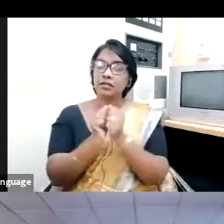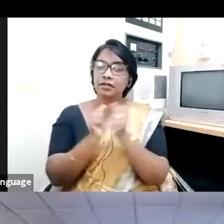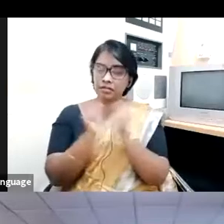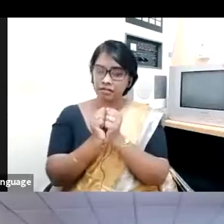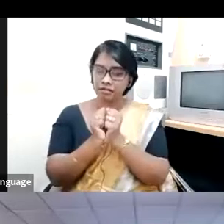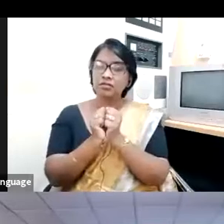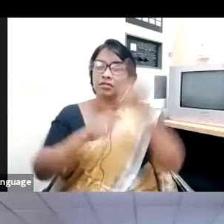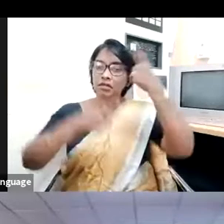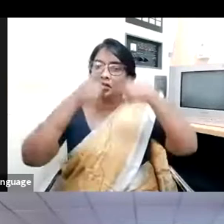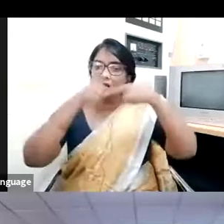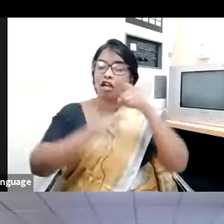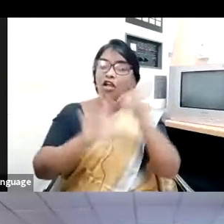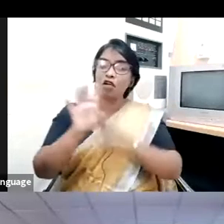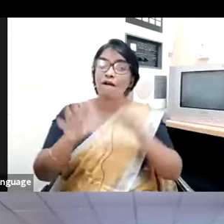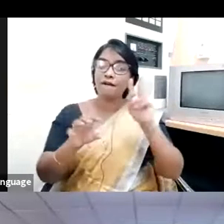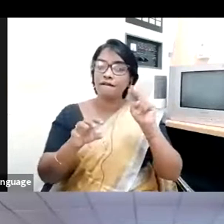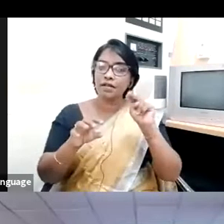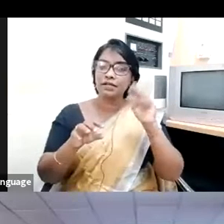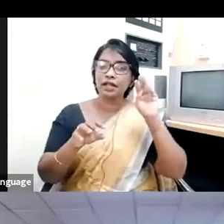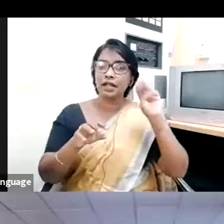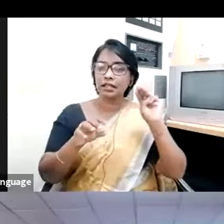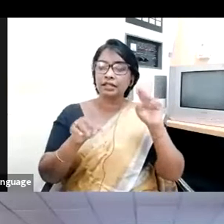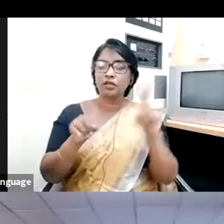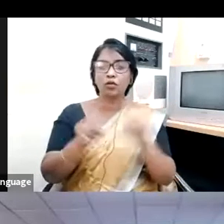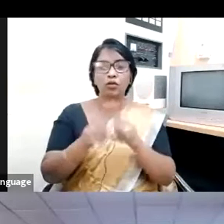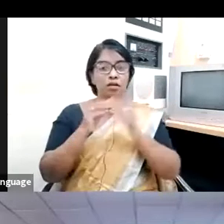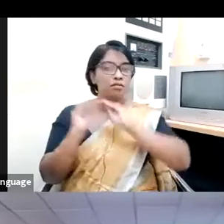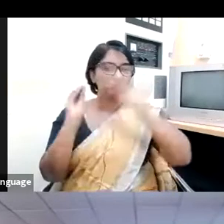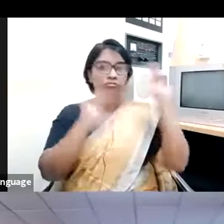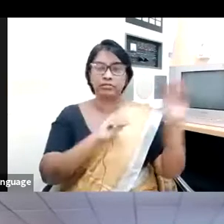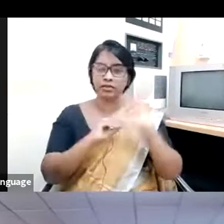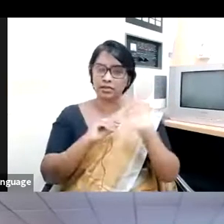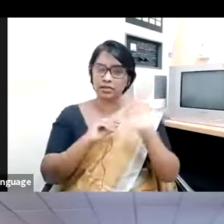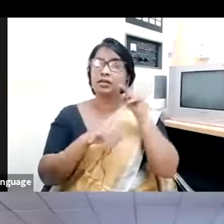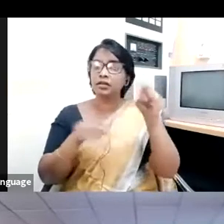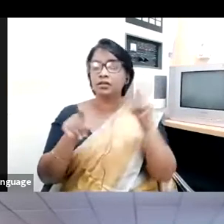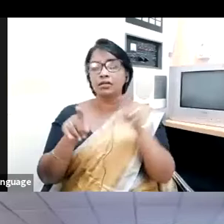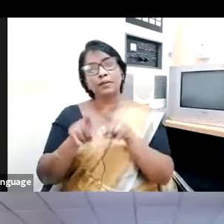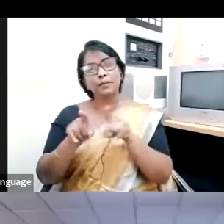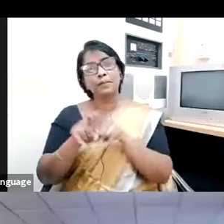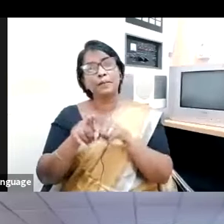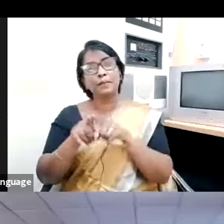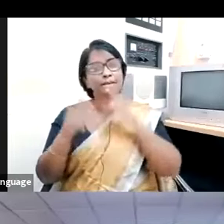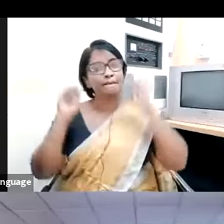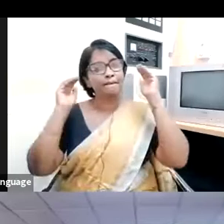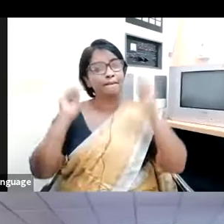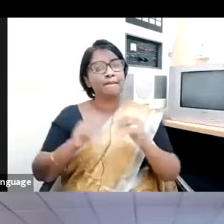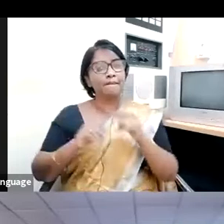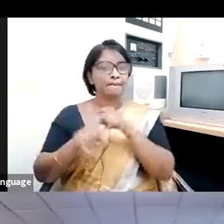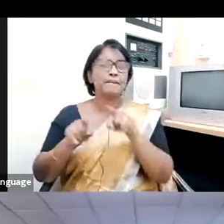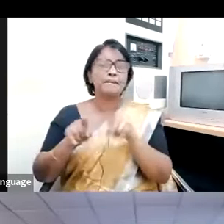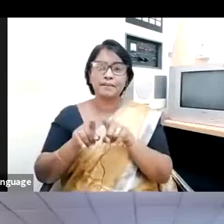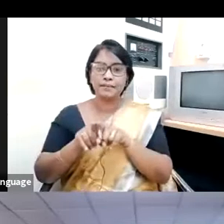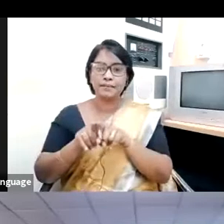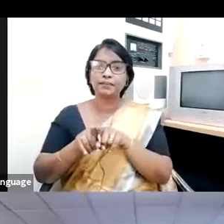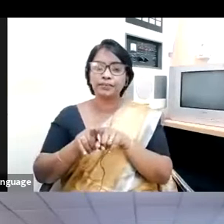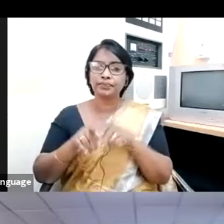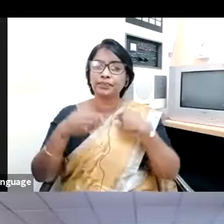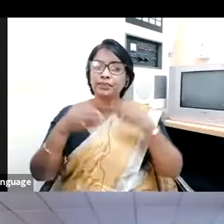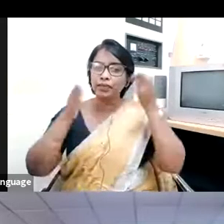having ashes, and no business is possible in an ashes situation. So my final 2 words, comments are, number